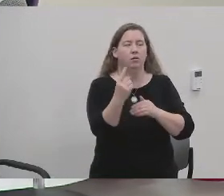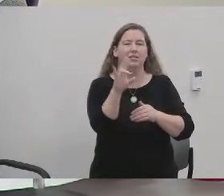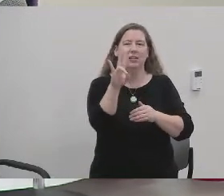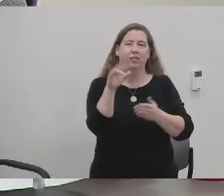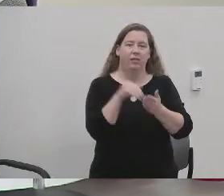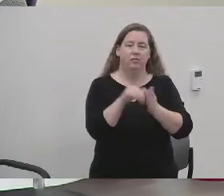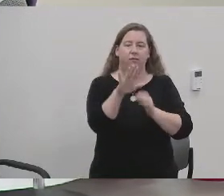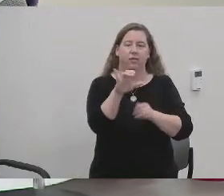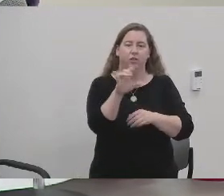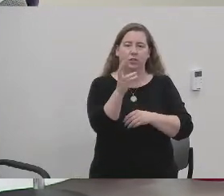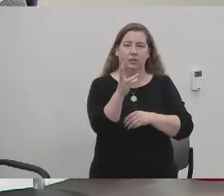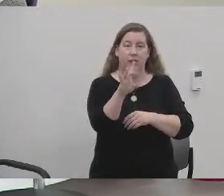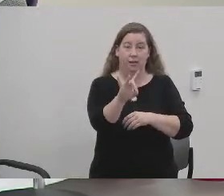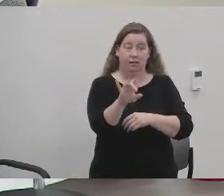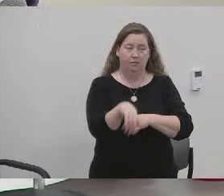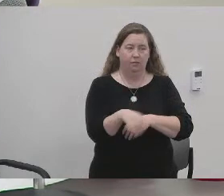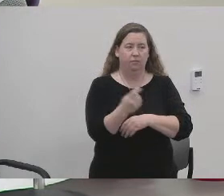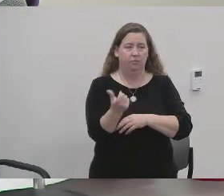7,568.